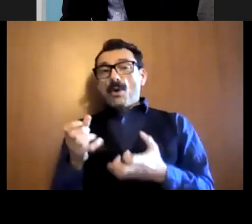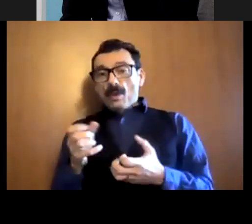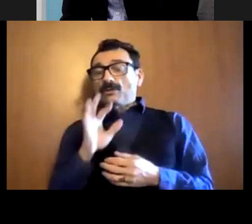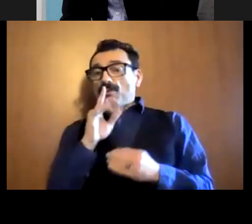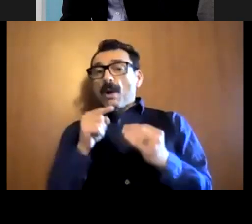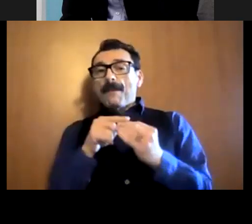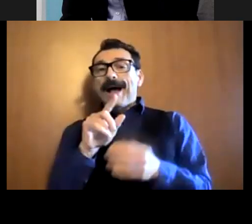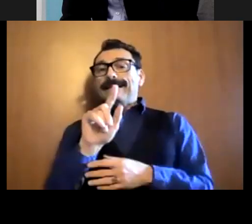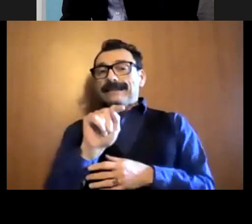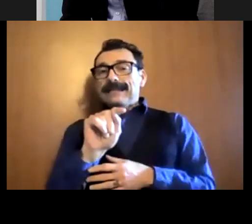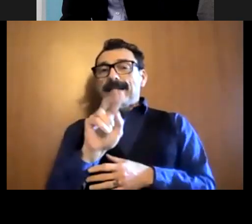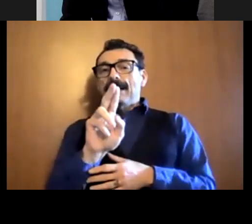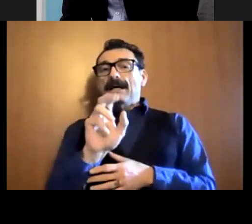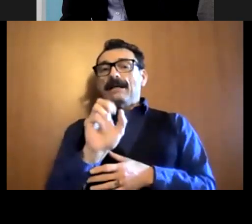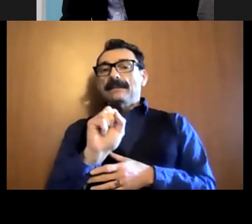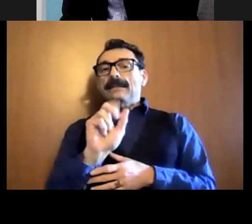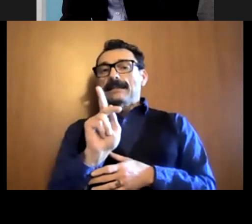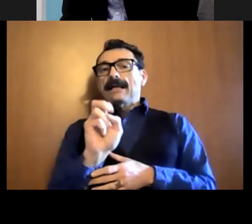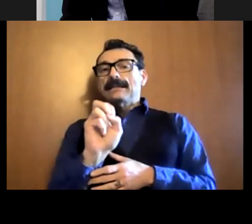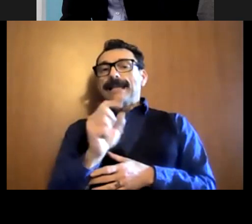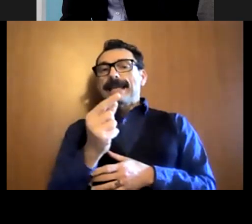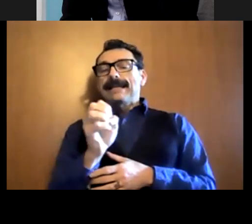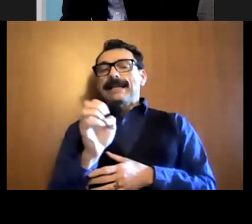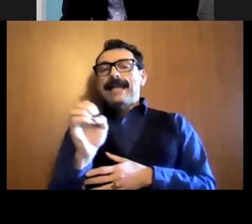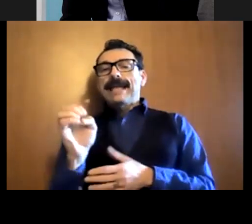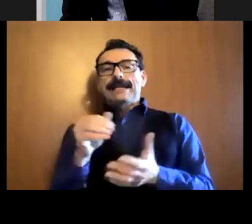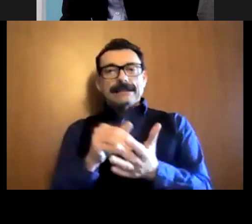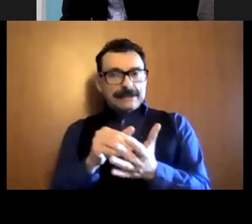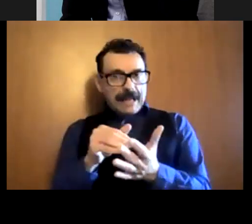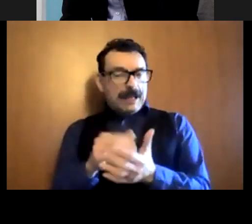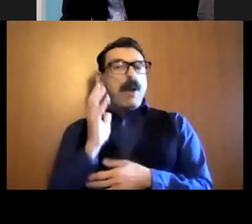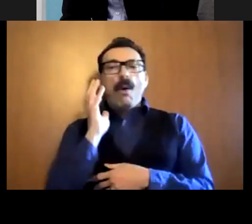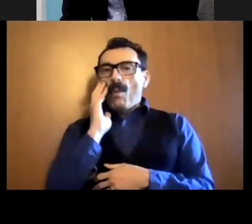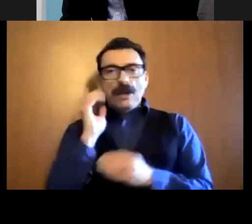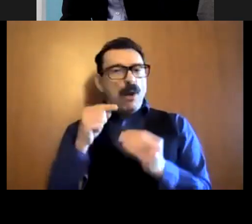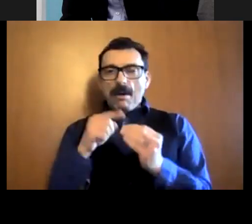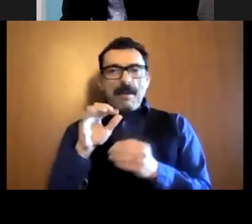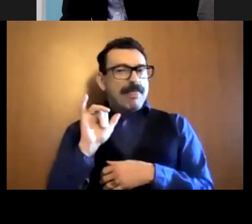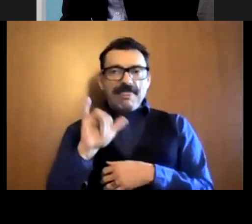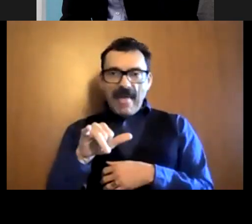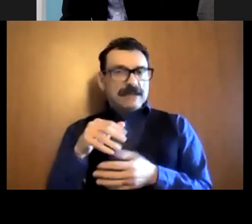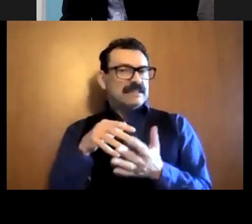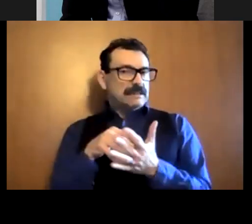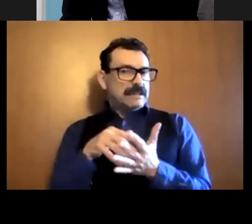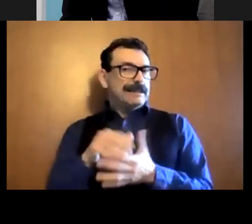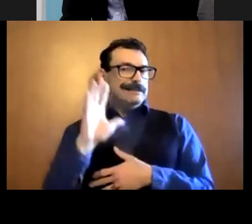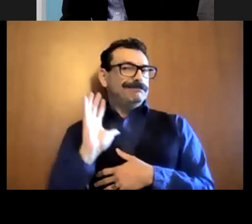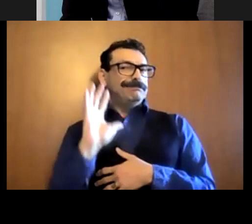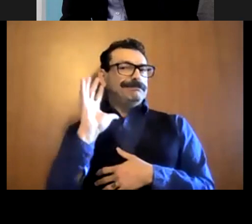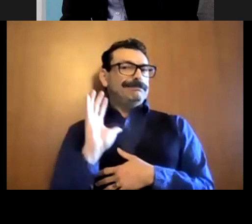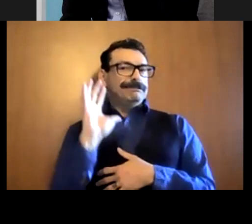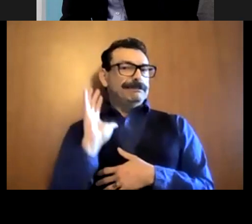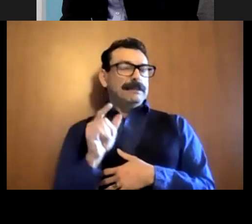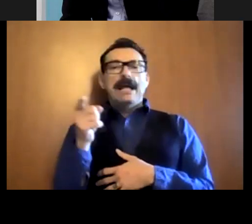syphilis study. We know about that. We know about the fact that even though there was